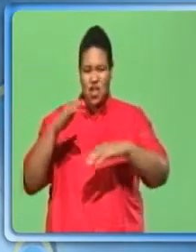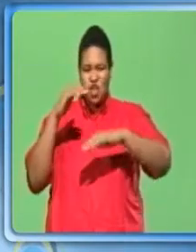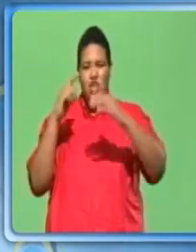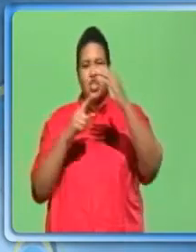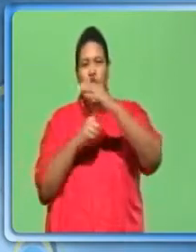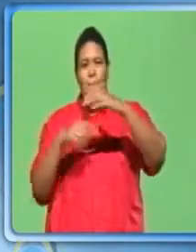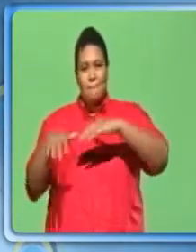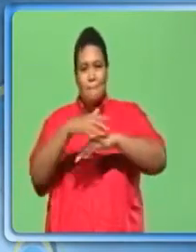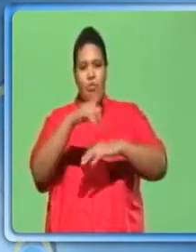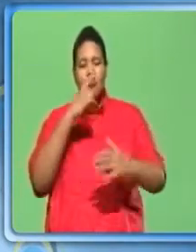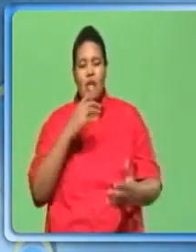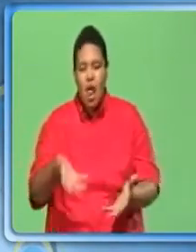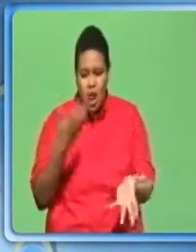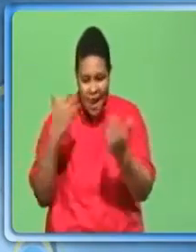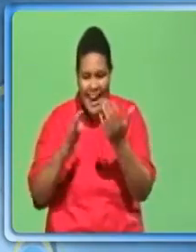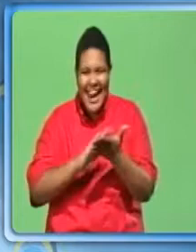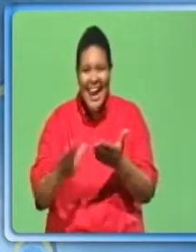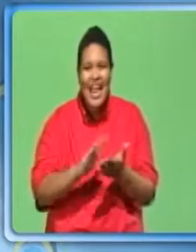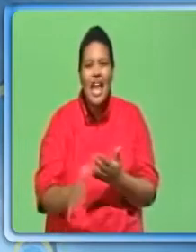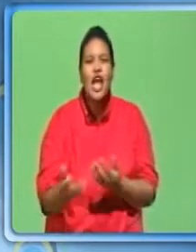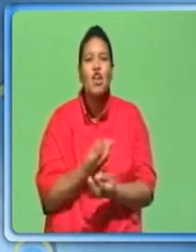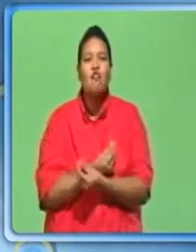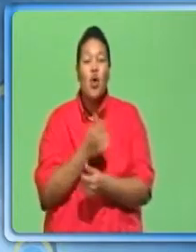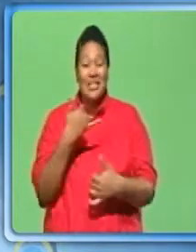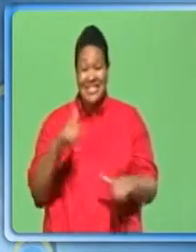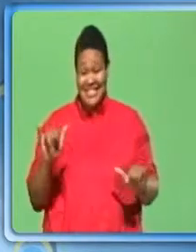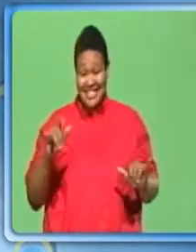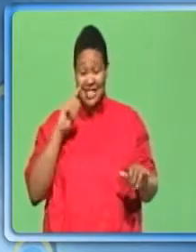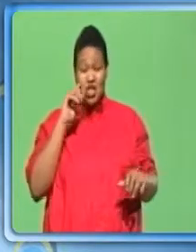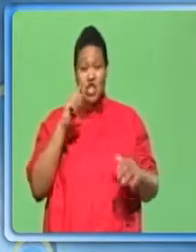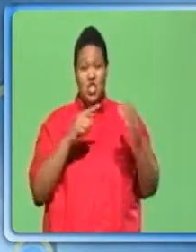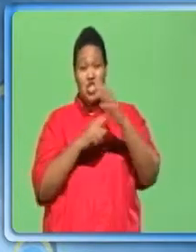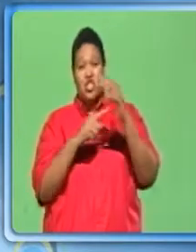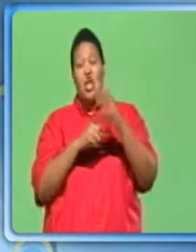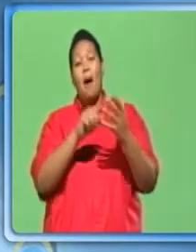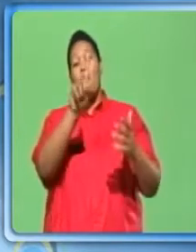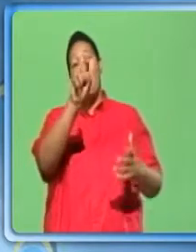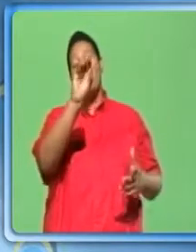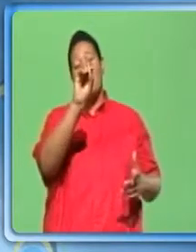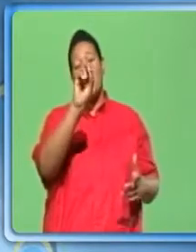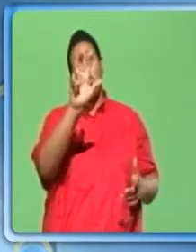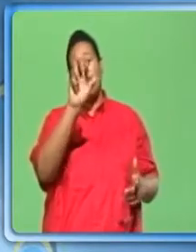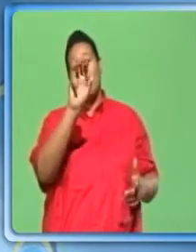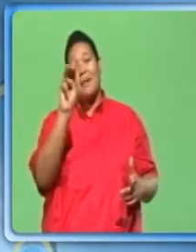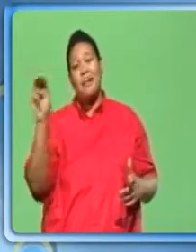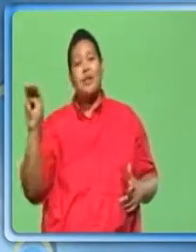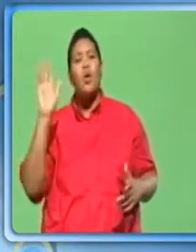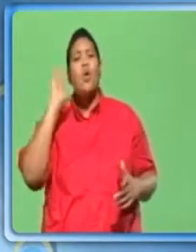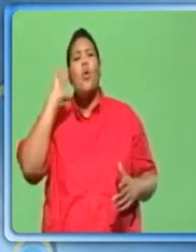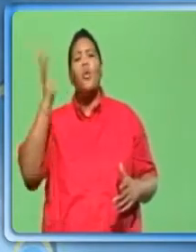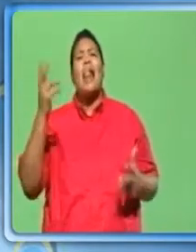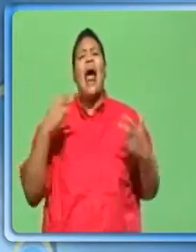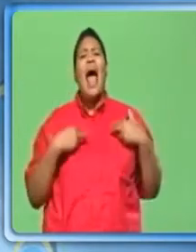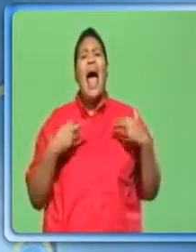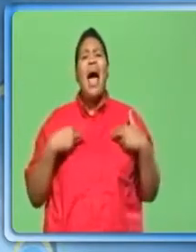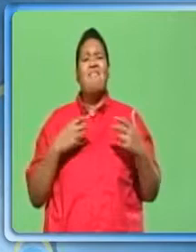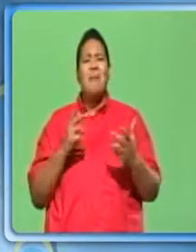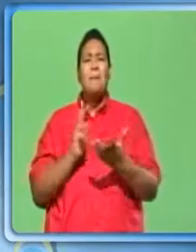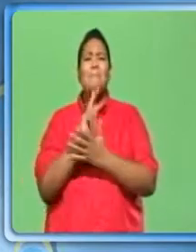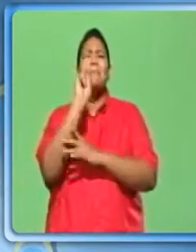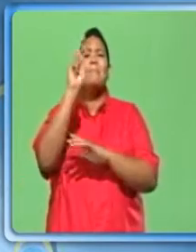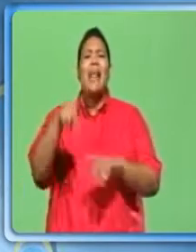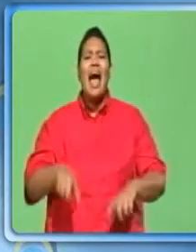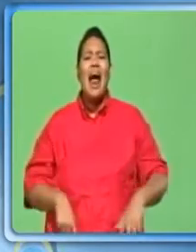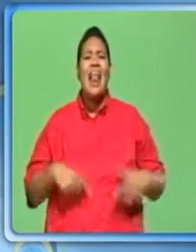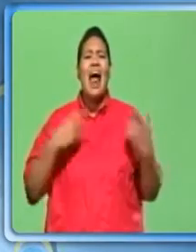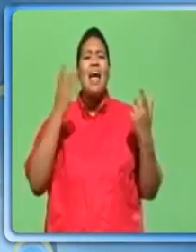to sterilize the ground, since the top 150 to 300 millimeter or so will contain plant life